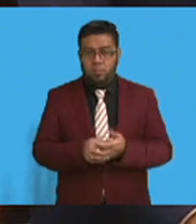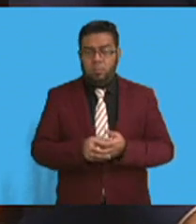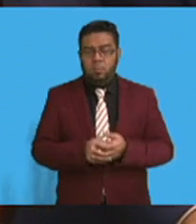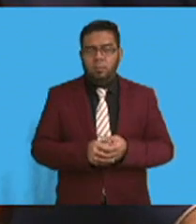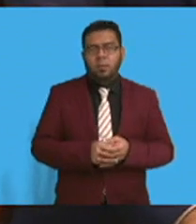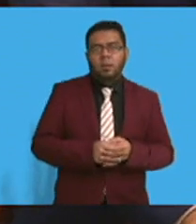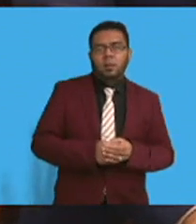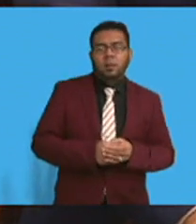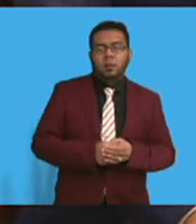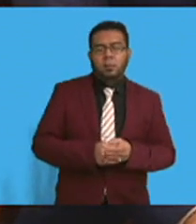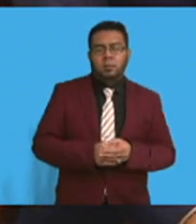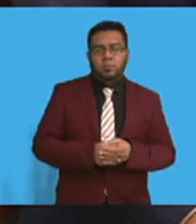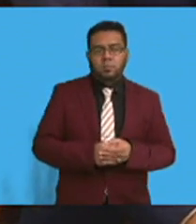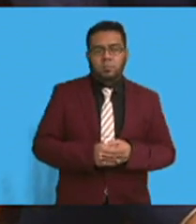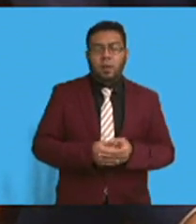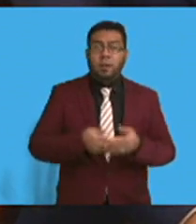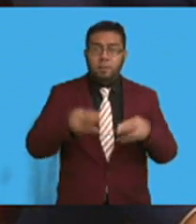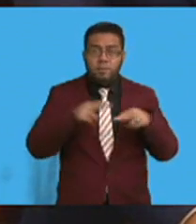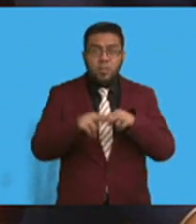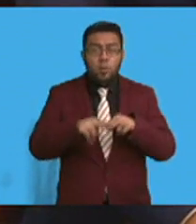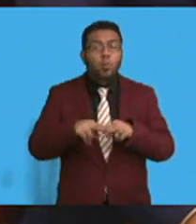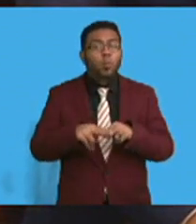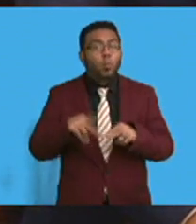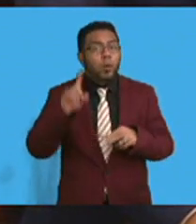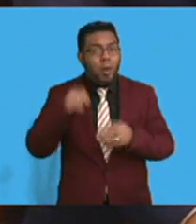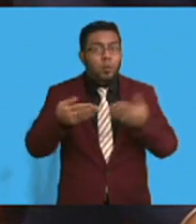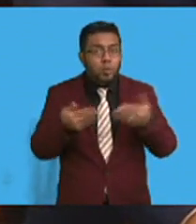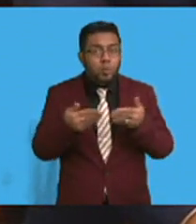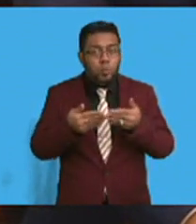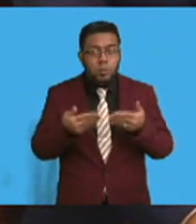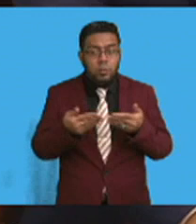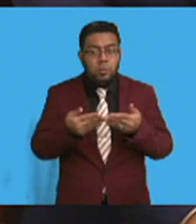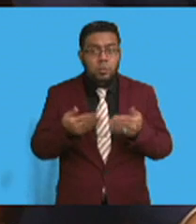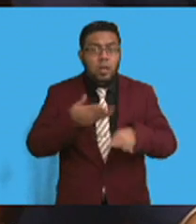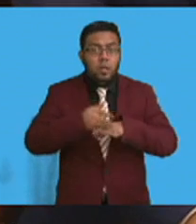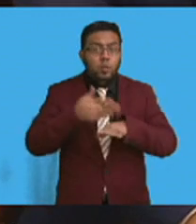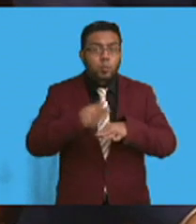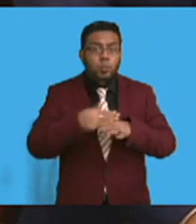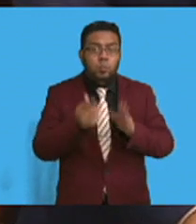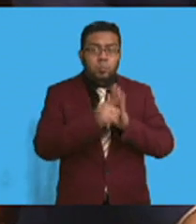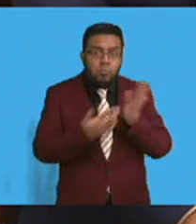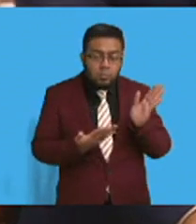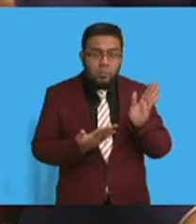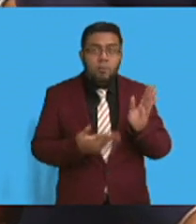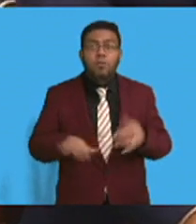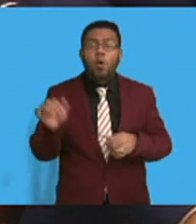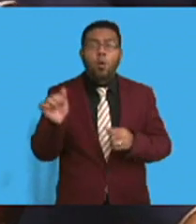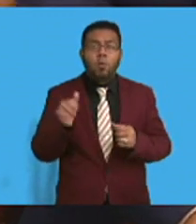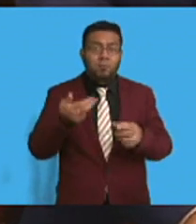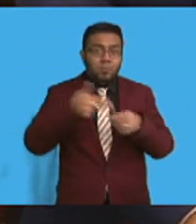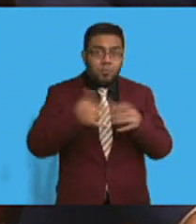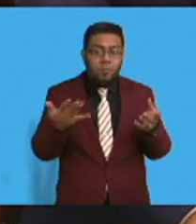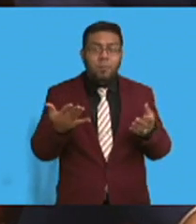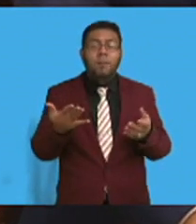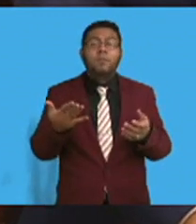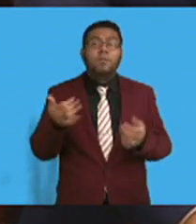Euro 5 fuel standard in the new year that will reduce greenhouse emissions in Fiji, make for cleaner driving and fewer maintenance checkup